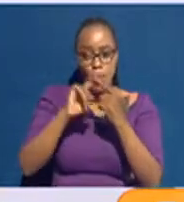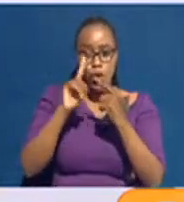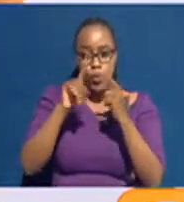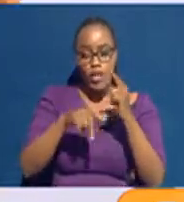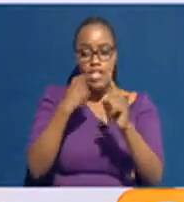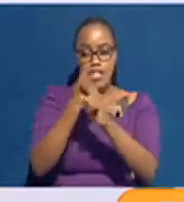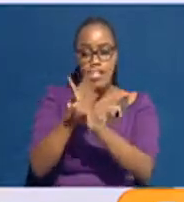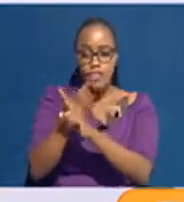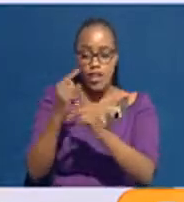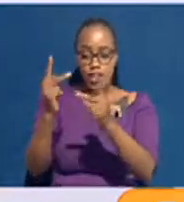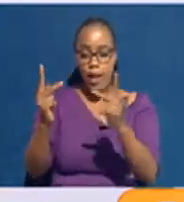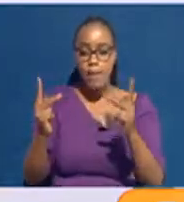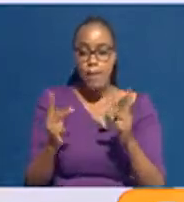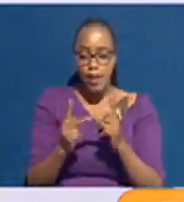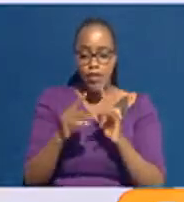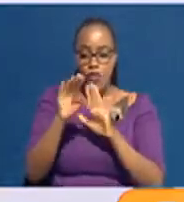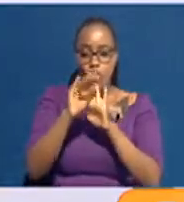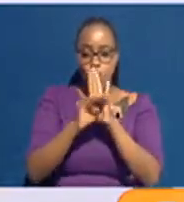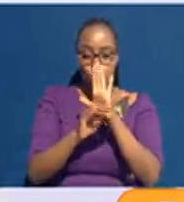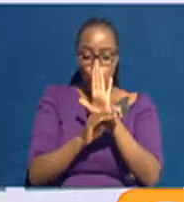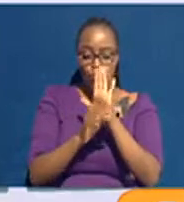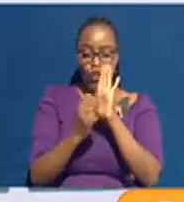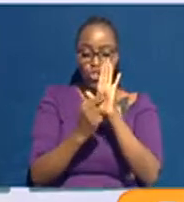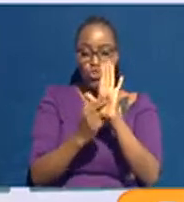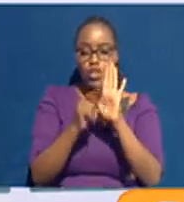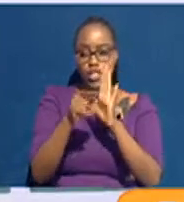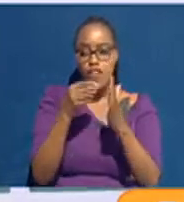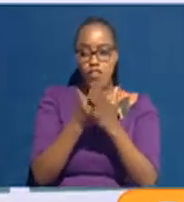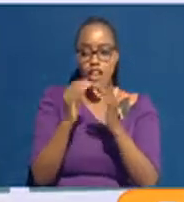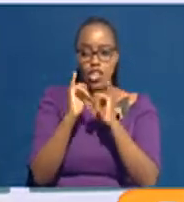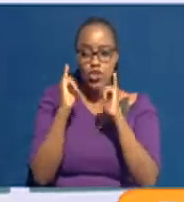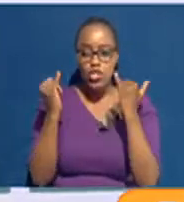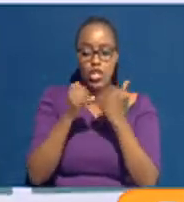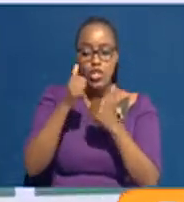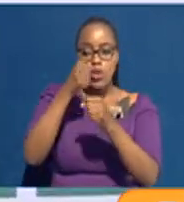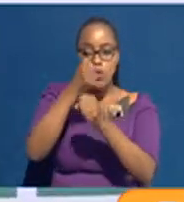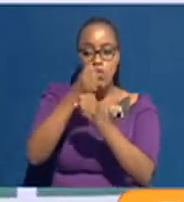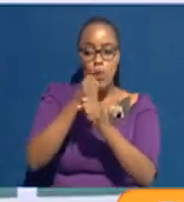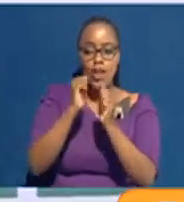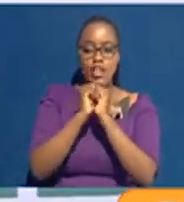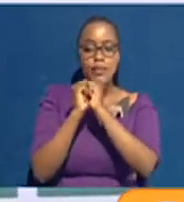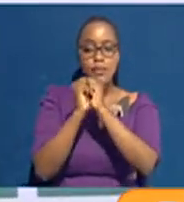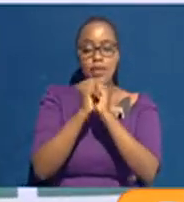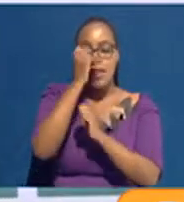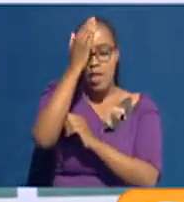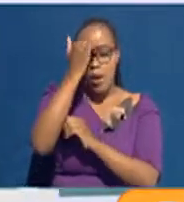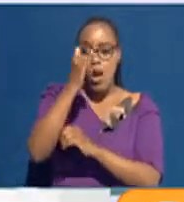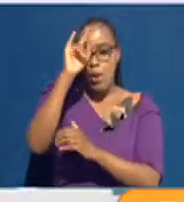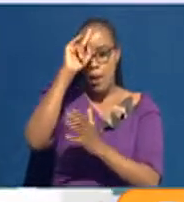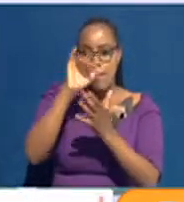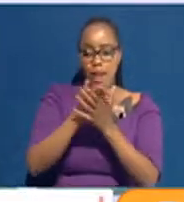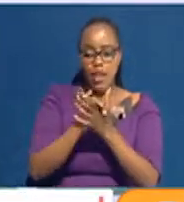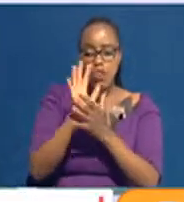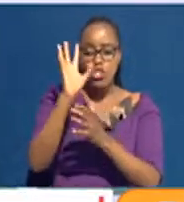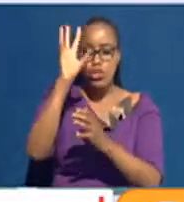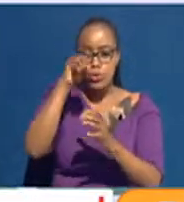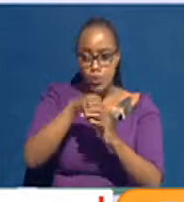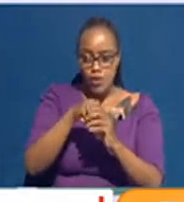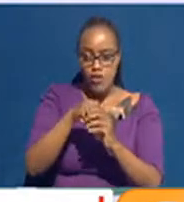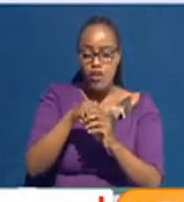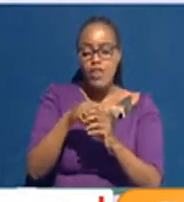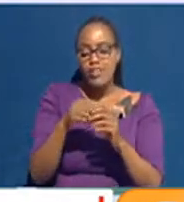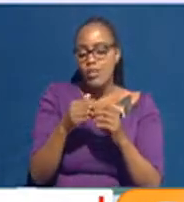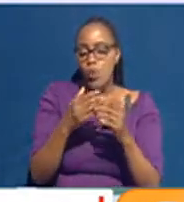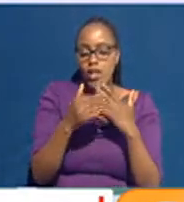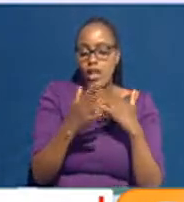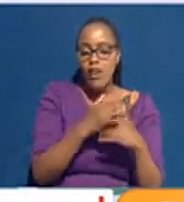different points during the program, we will present you to our financial institutions that we work with, because we believe in putting, you know, the walk to the